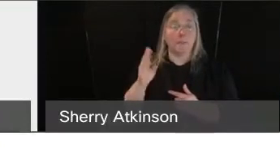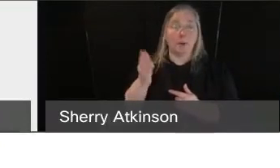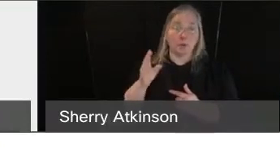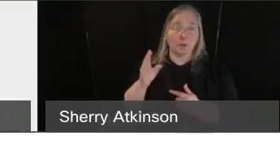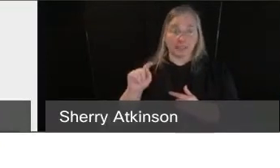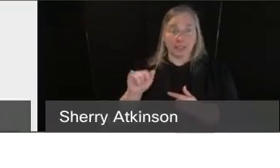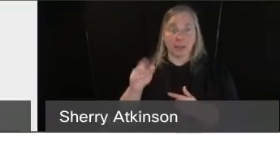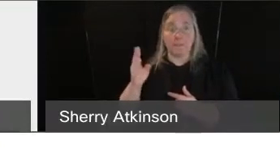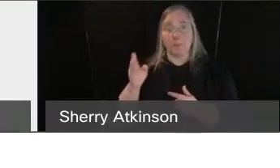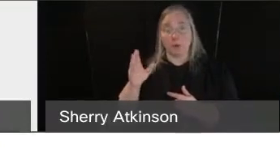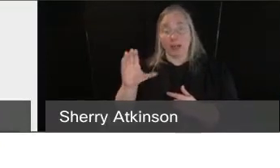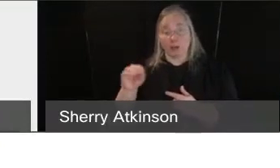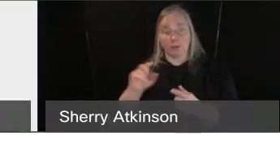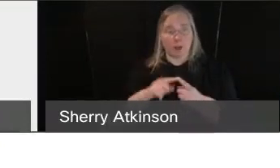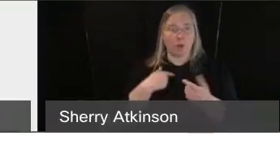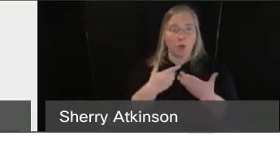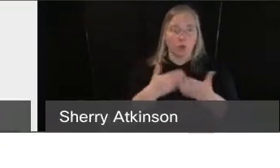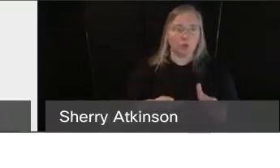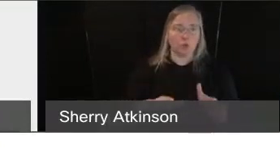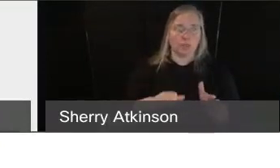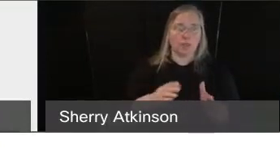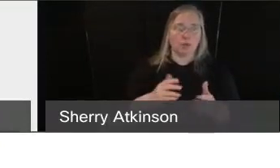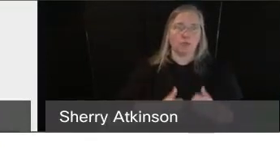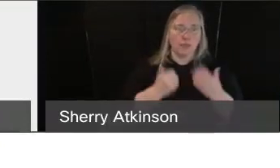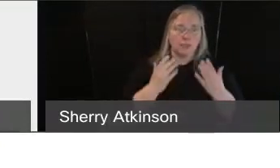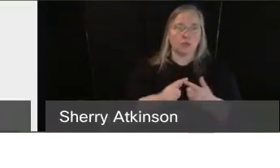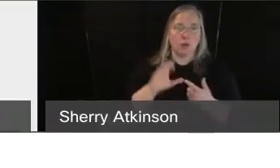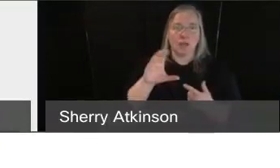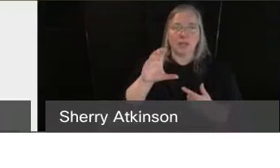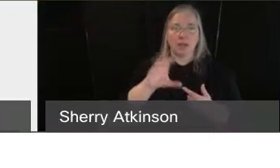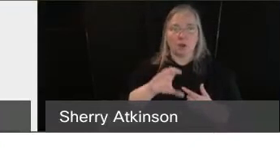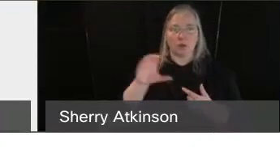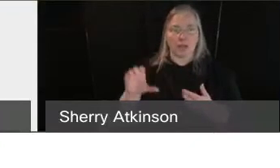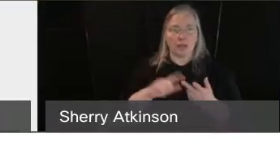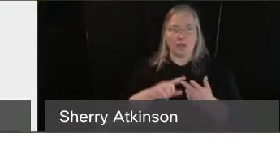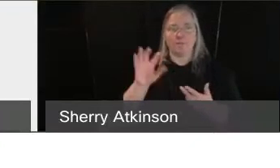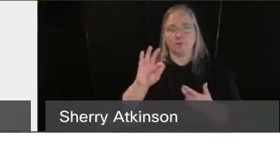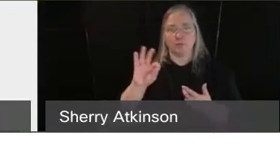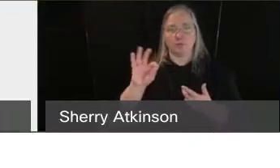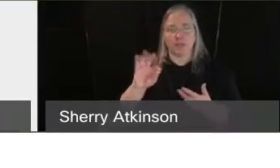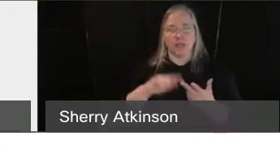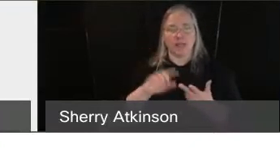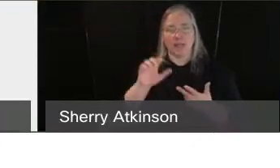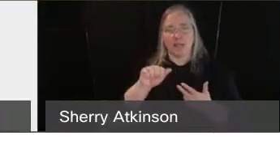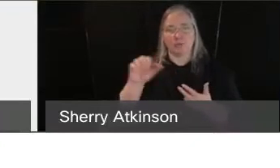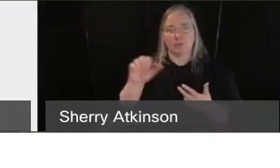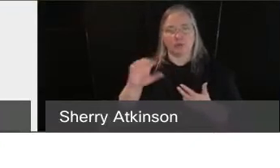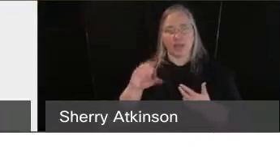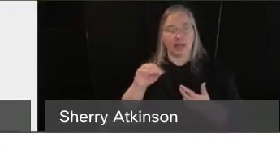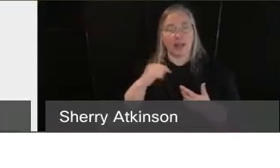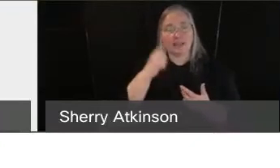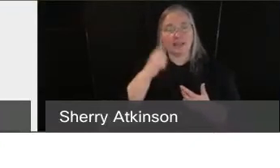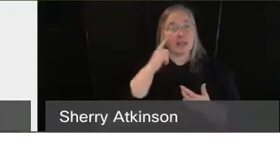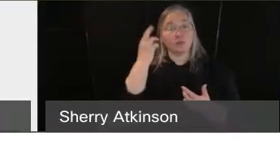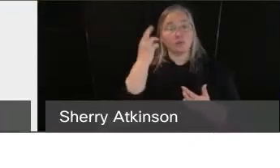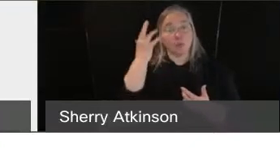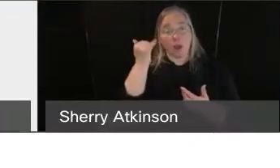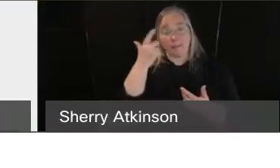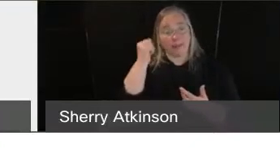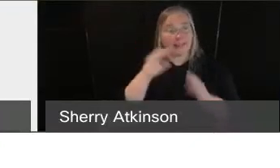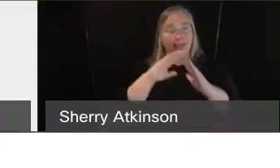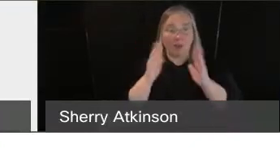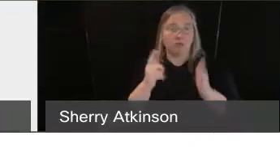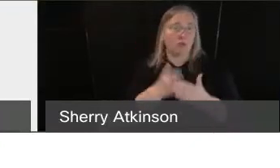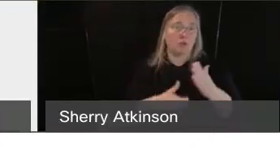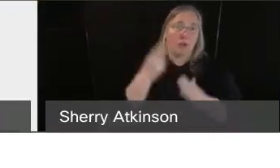losing residents to Carroll, Frederick, and Anne Arundel. I think one of the issues is housing costs getting so high in the county. So again,